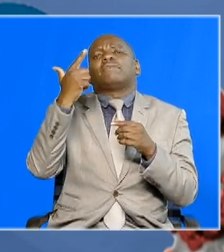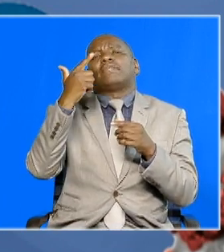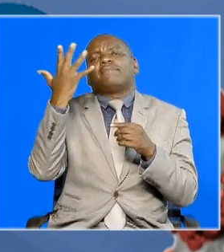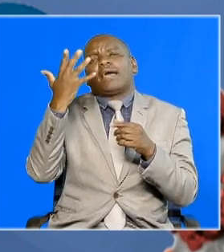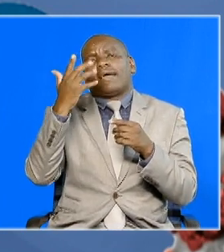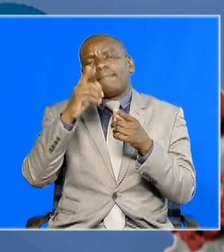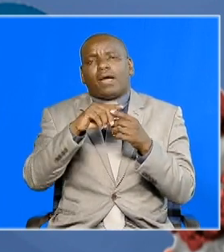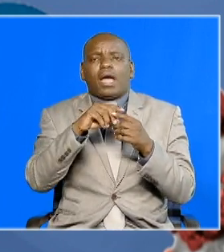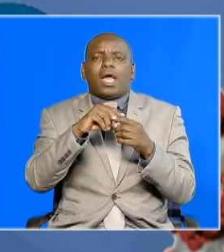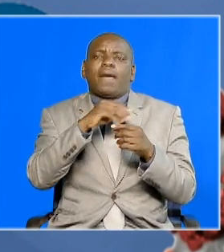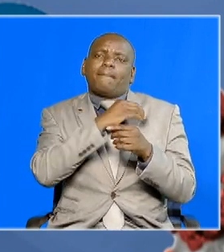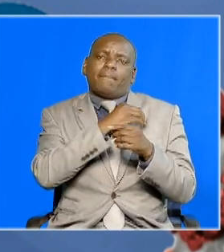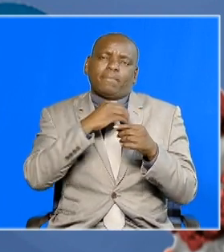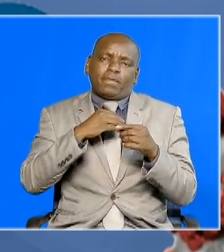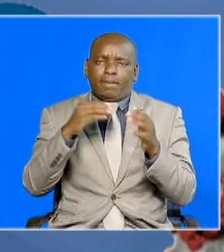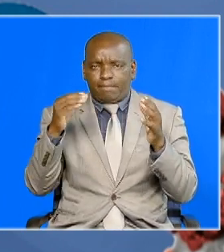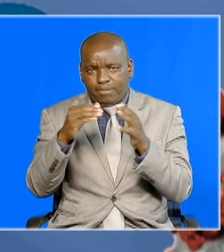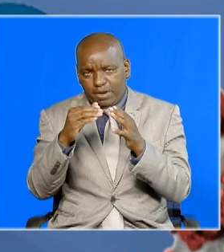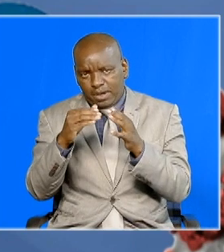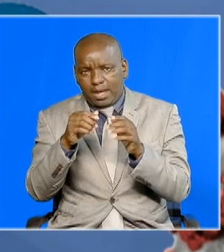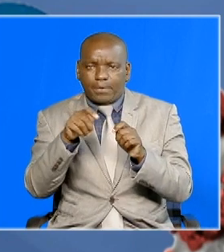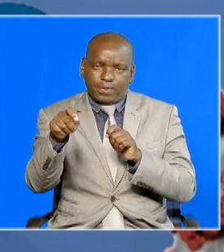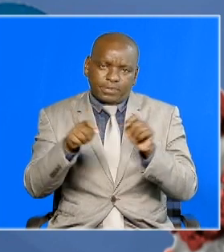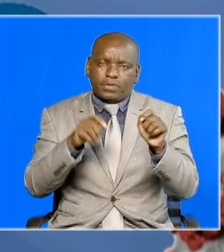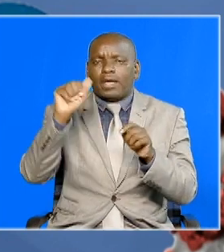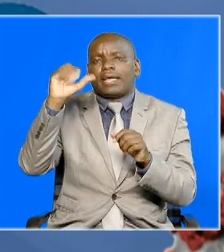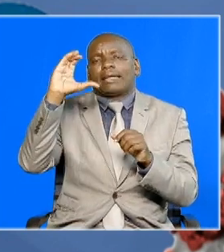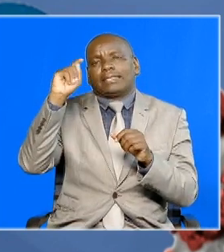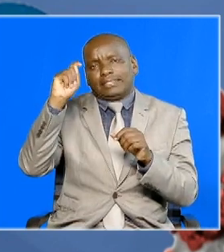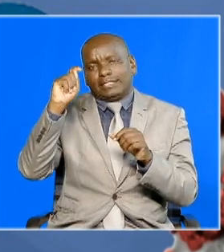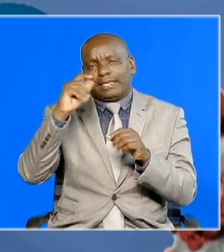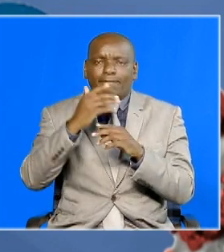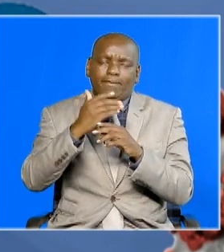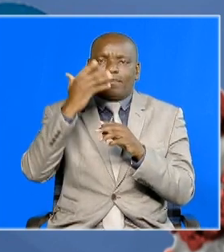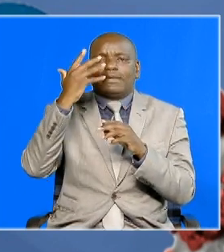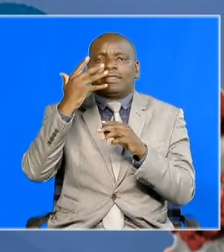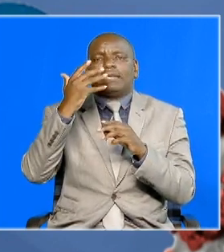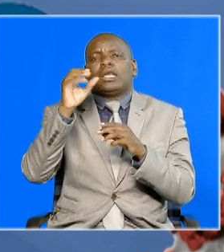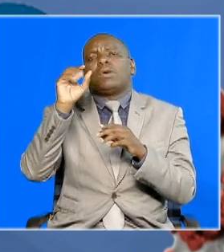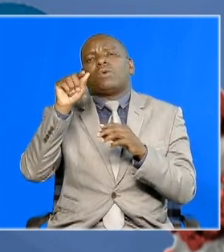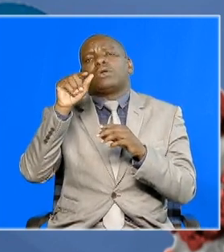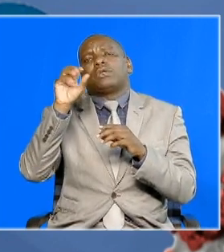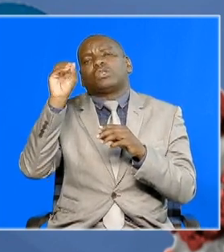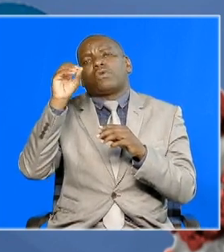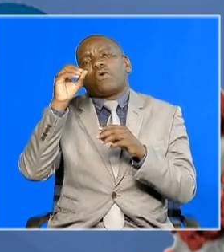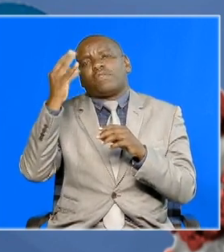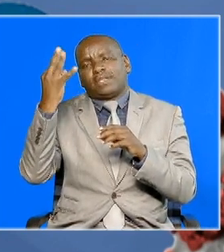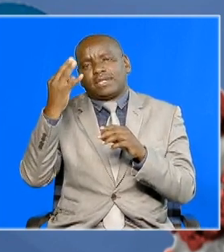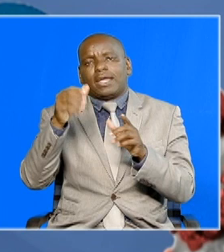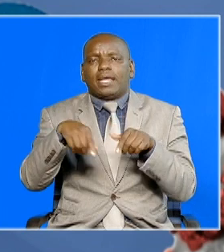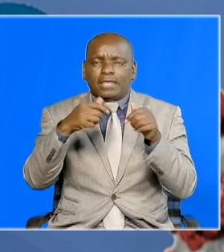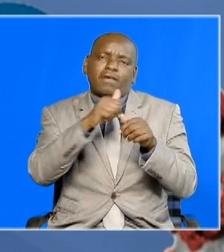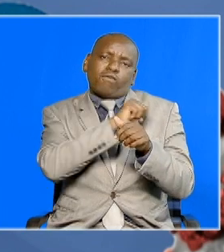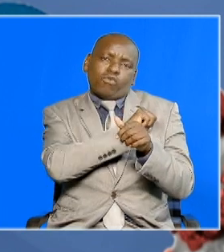75 of the Medicines and Allied Substance Control Act, Chapter 15.03, granted